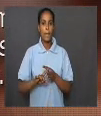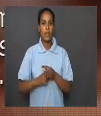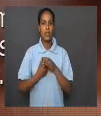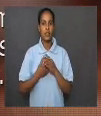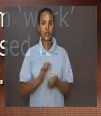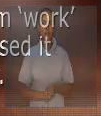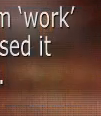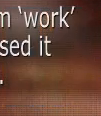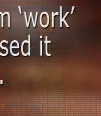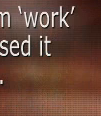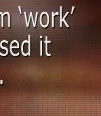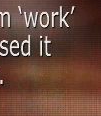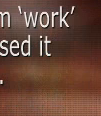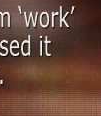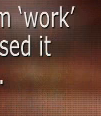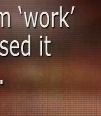Begin.